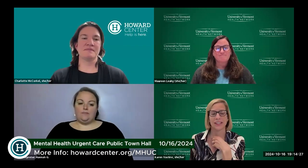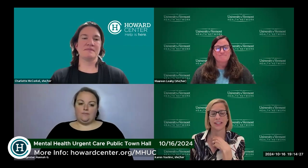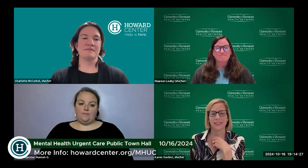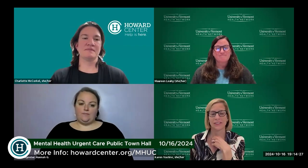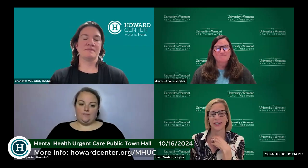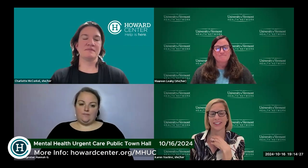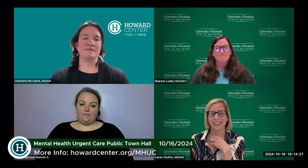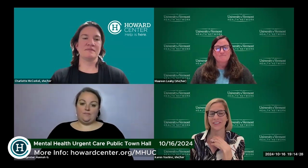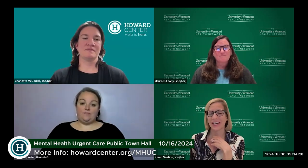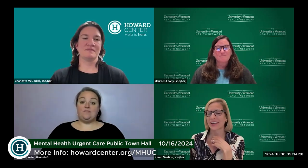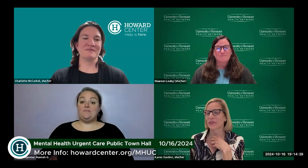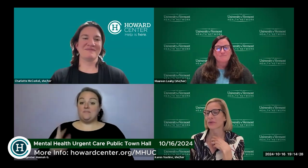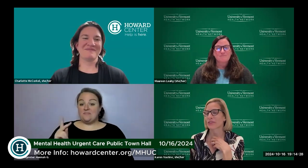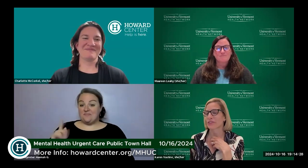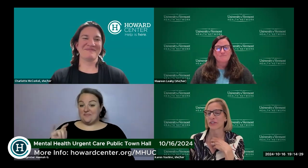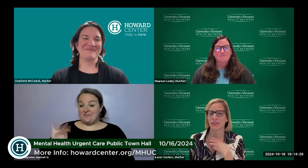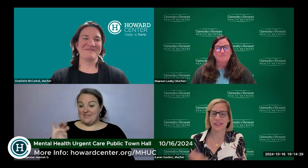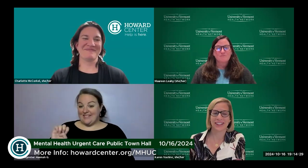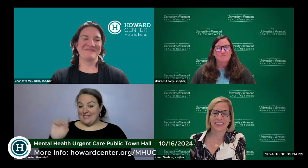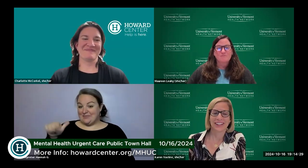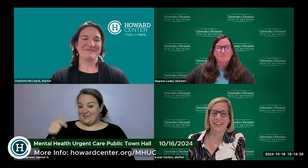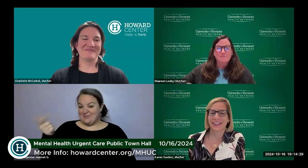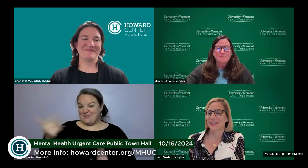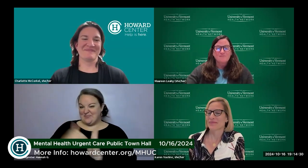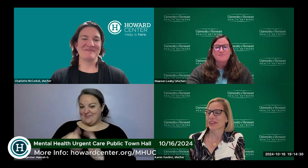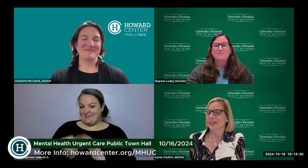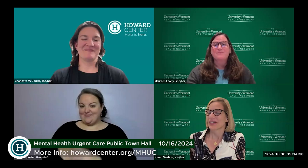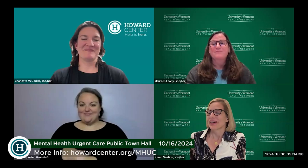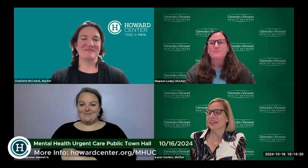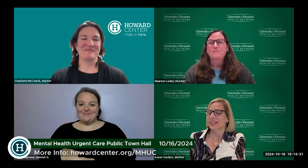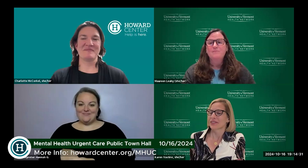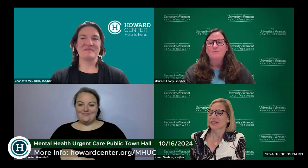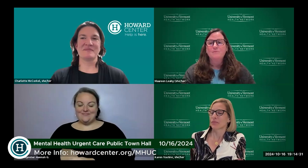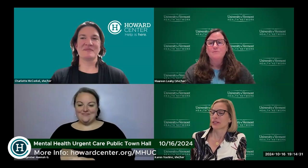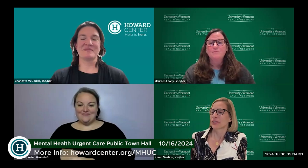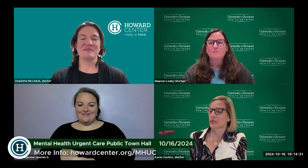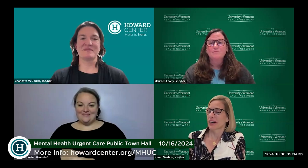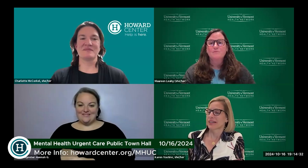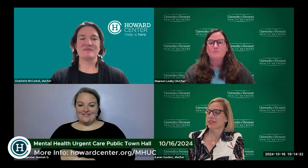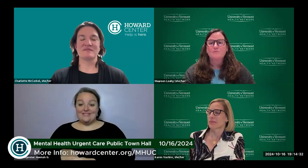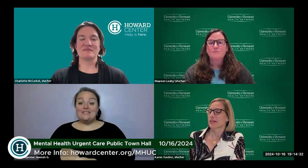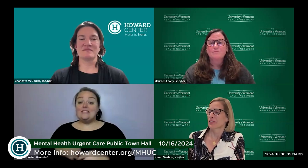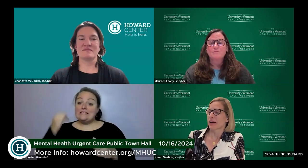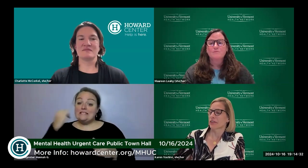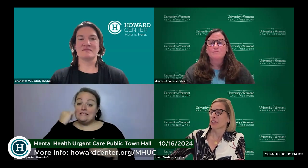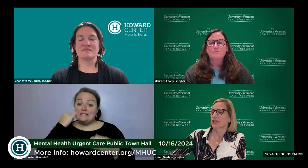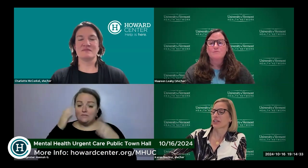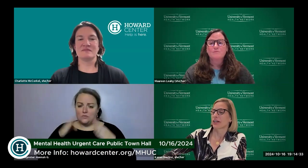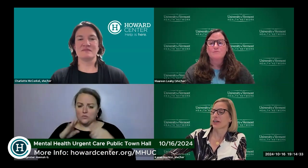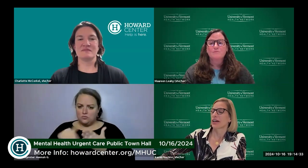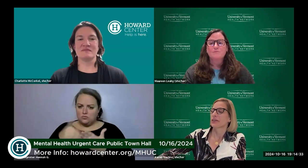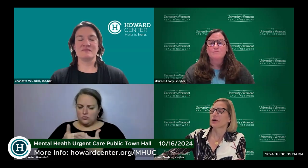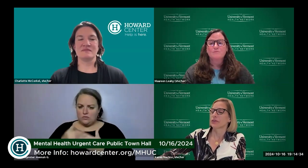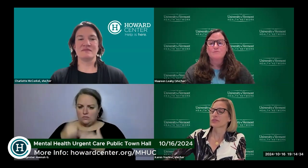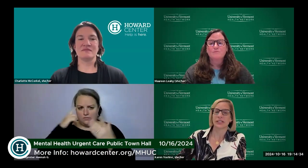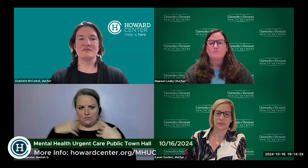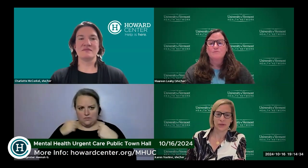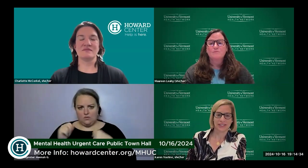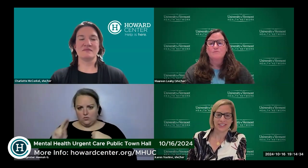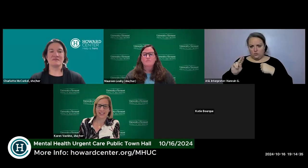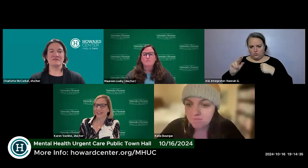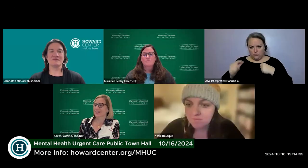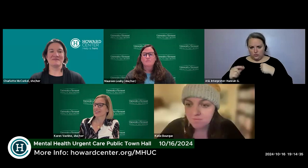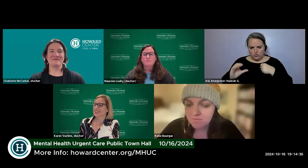um katie we've got a we've got another one for you um if someone arrives at the mental health urgent care and